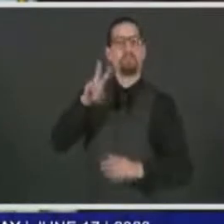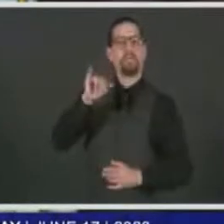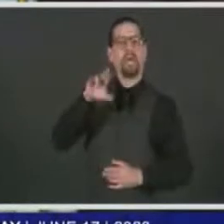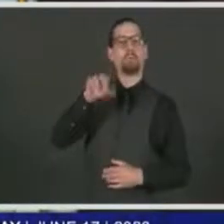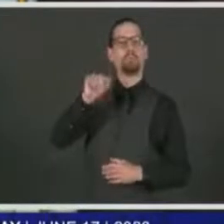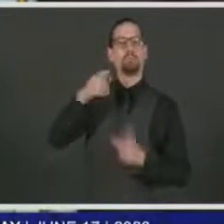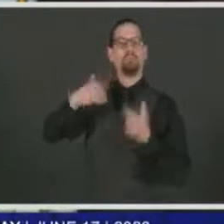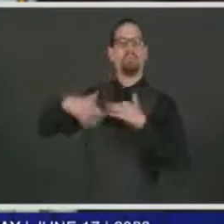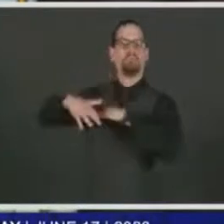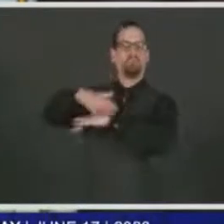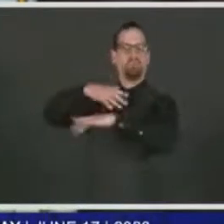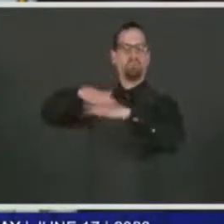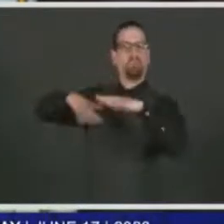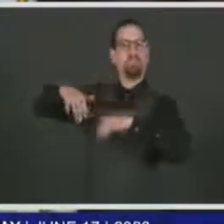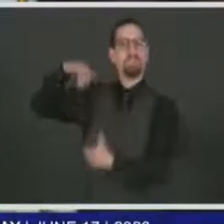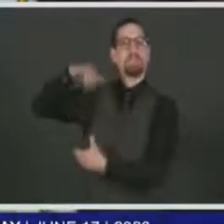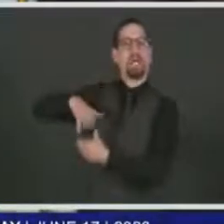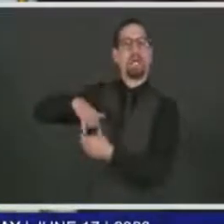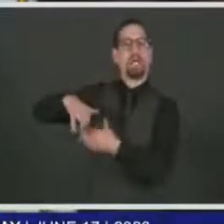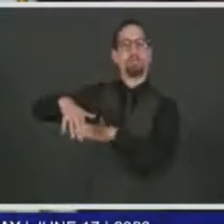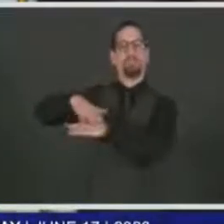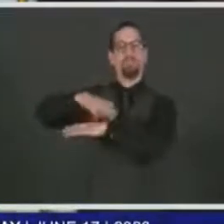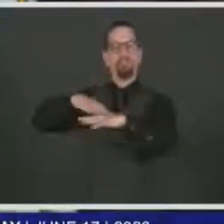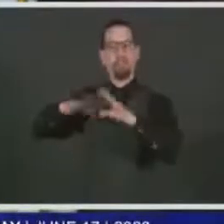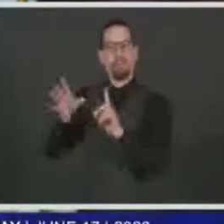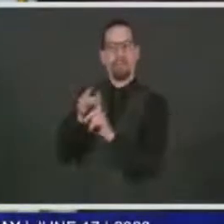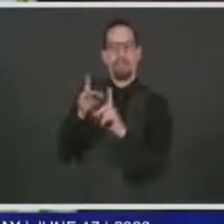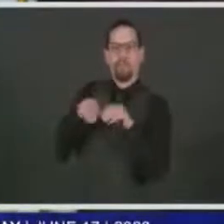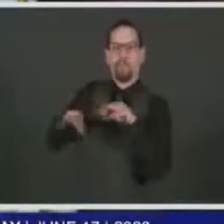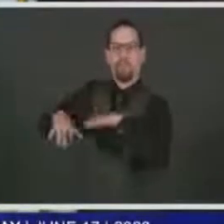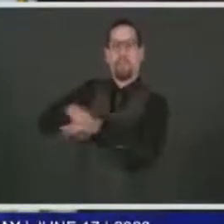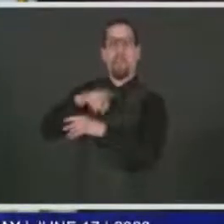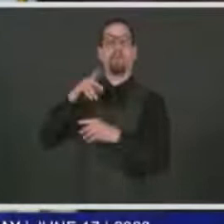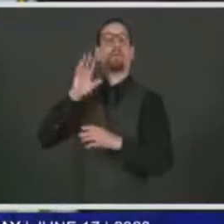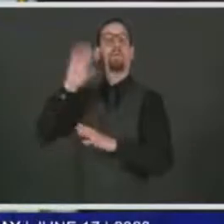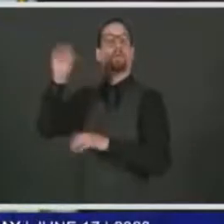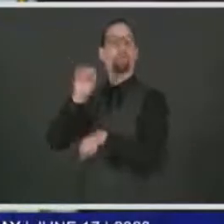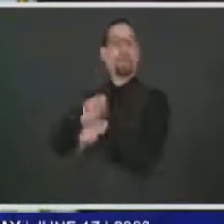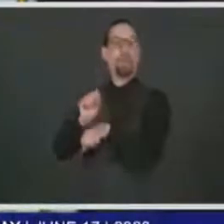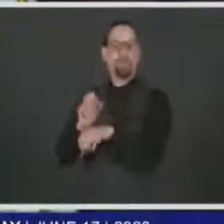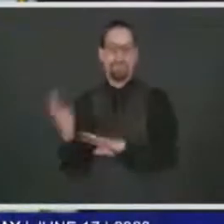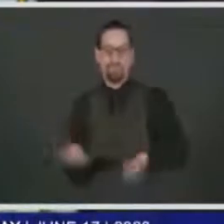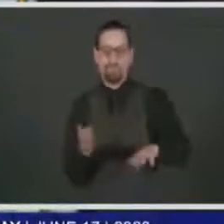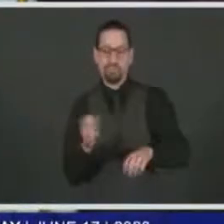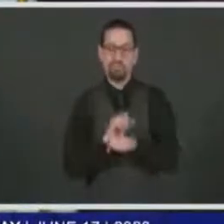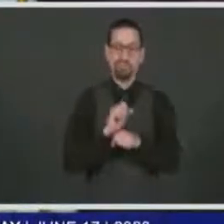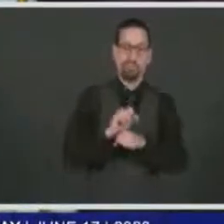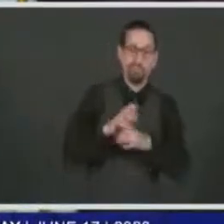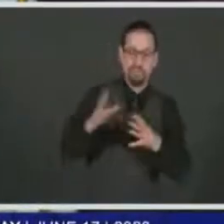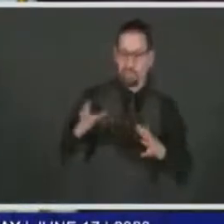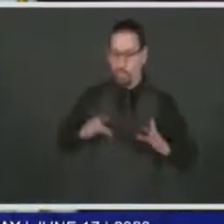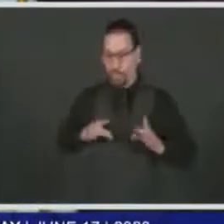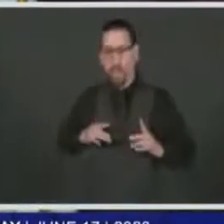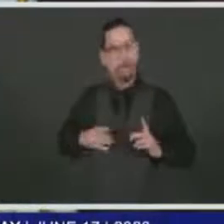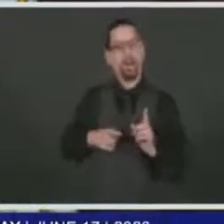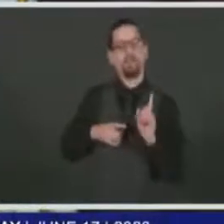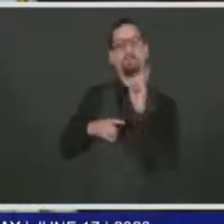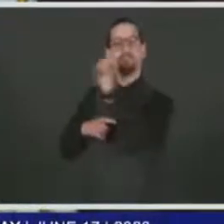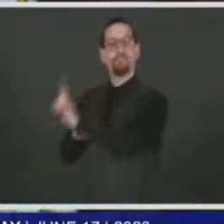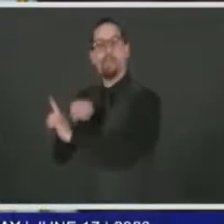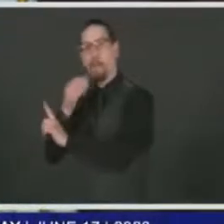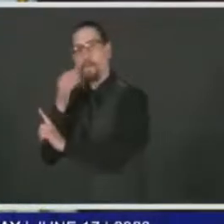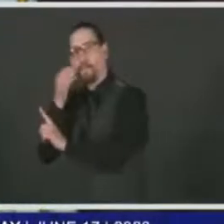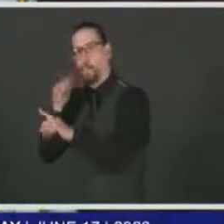in offices, out of their home, in a grocery store, in a nursing home,